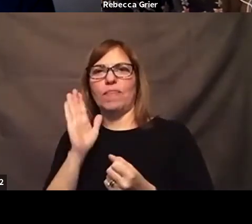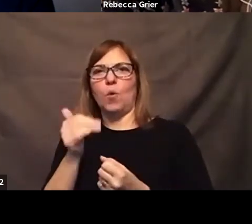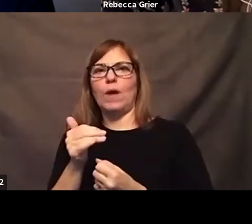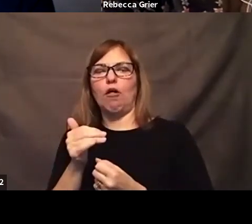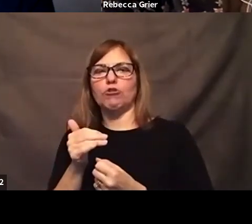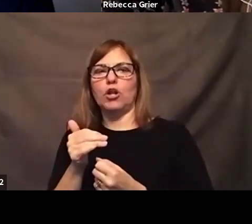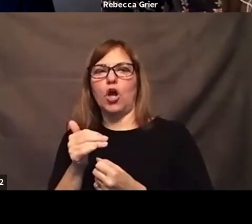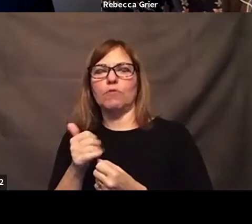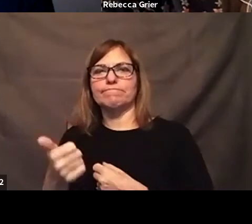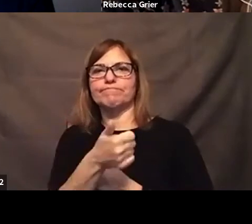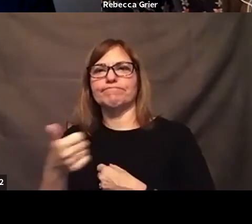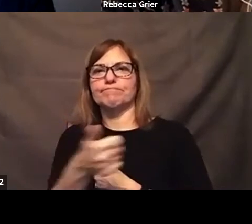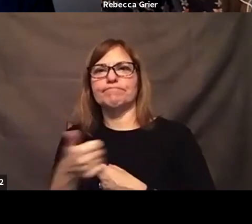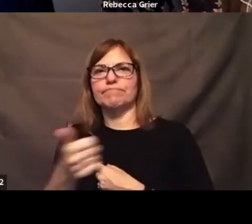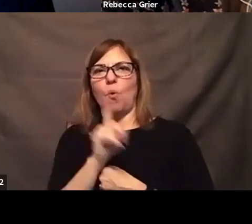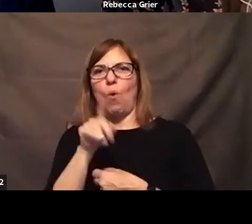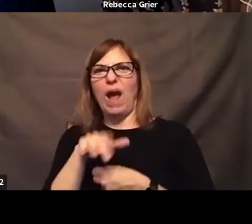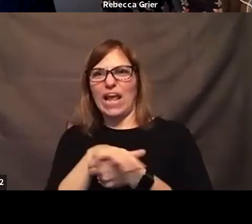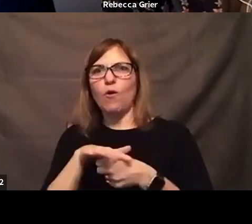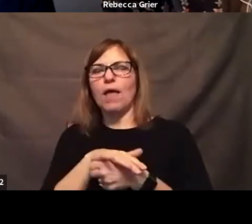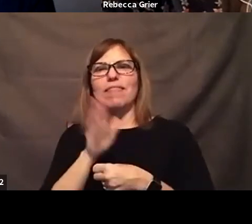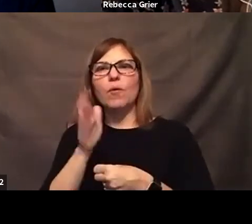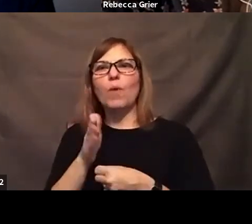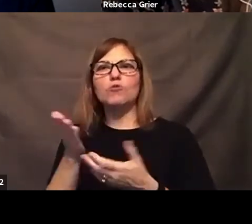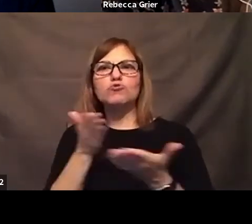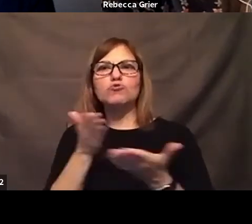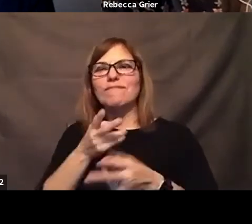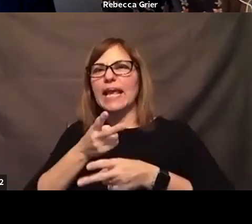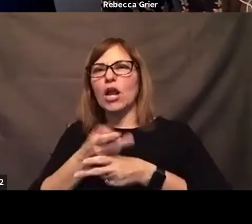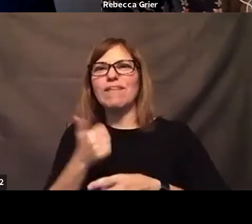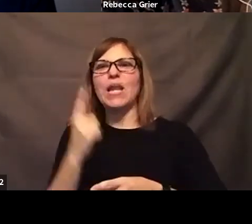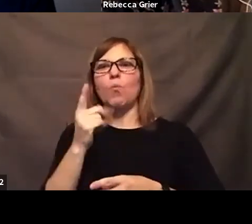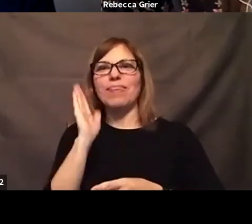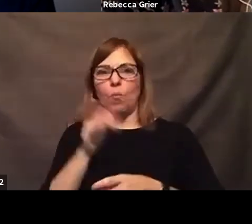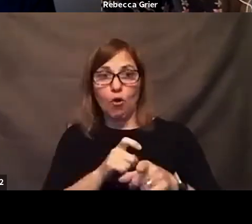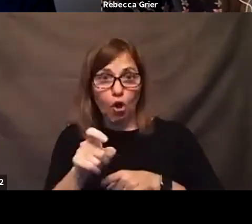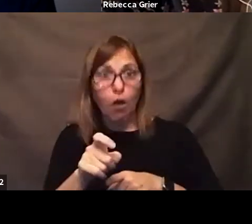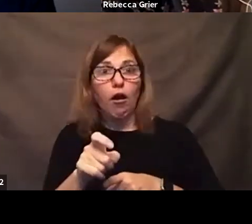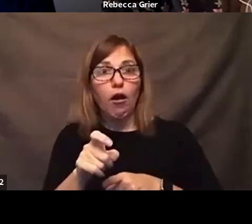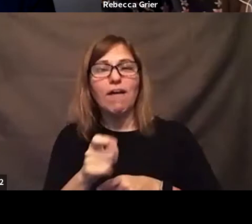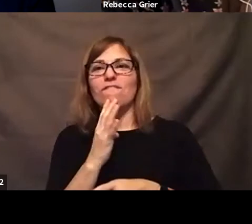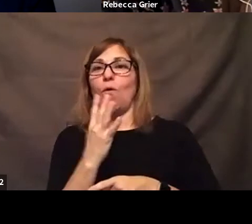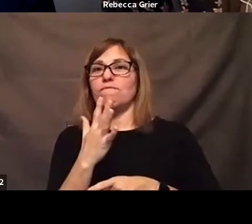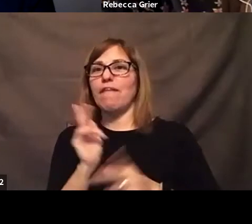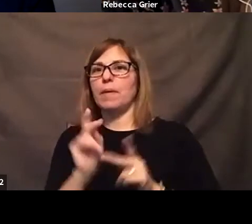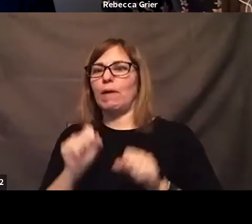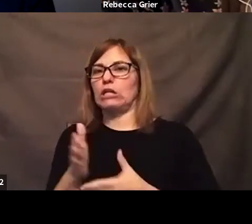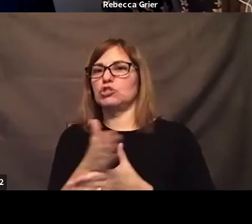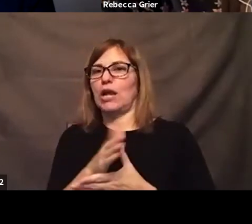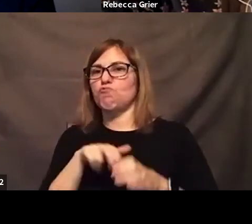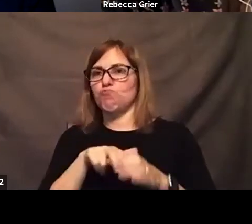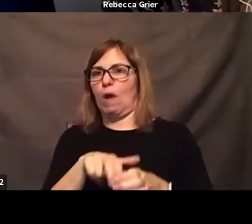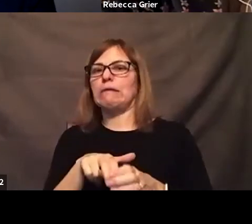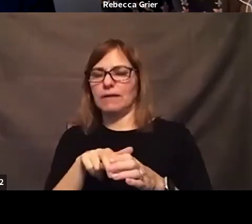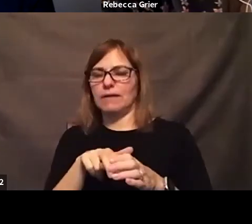area and serves anybody who calls it, and 4 or 5 people can ride in it, these vehicles have already been